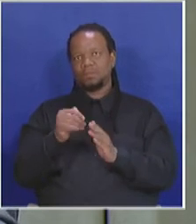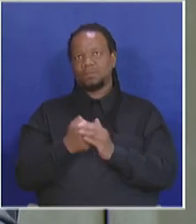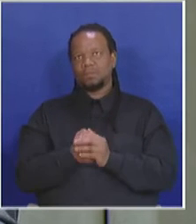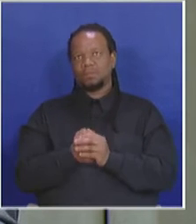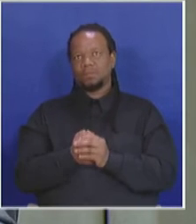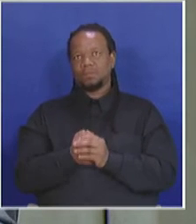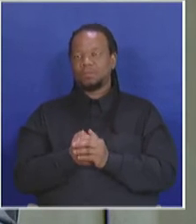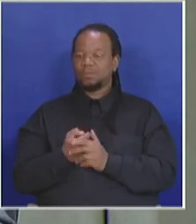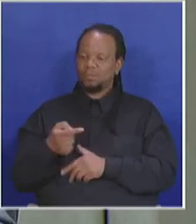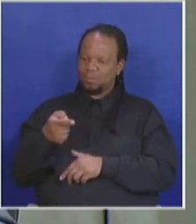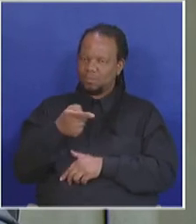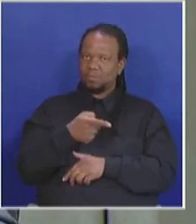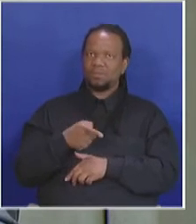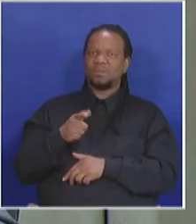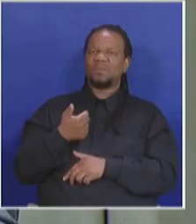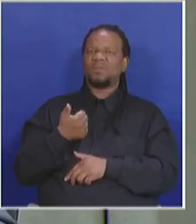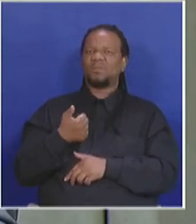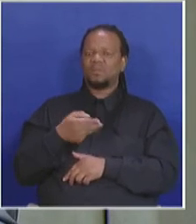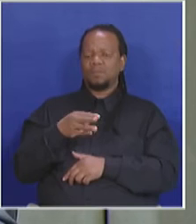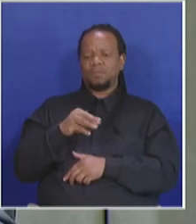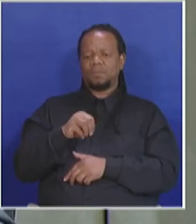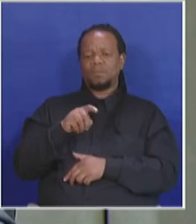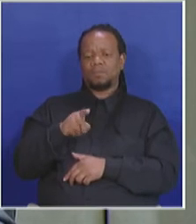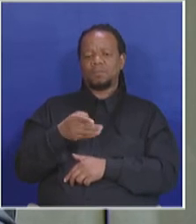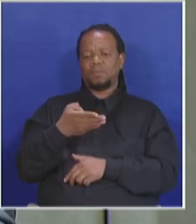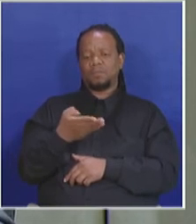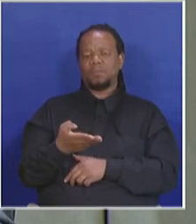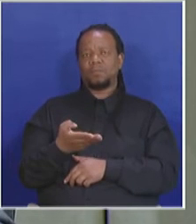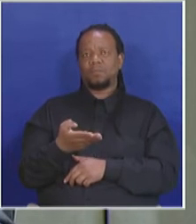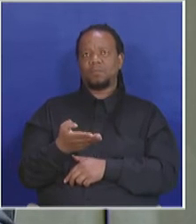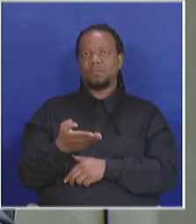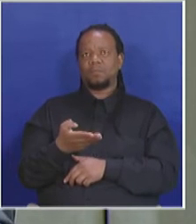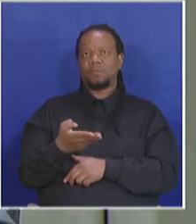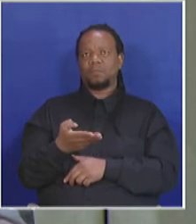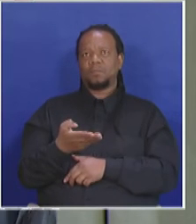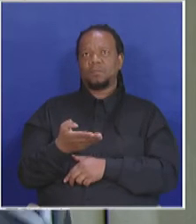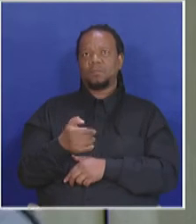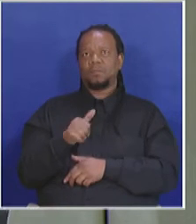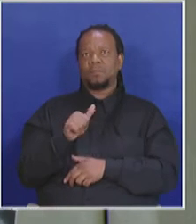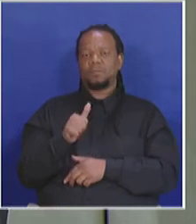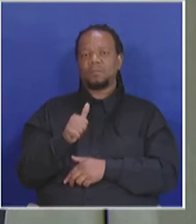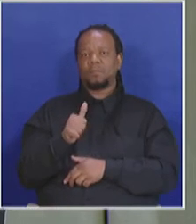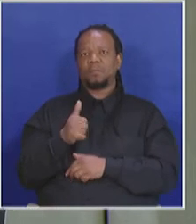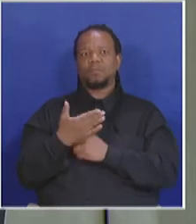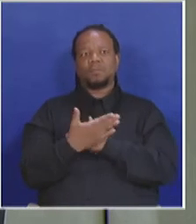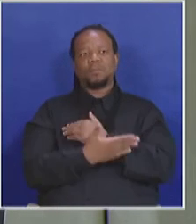as members of parliament sit in this house, our country is literally